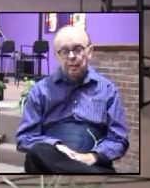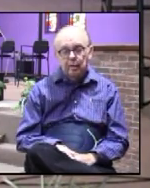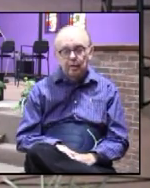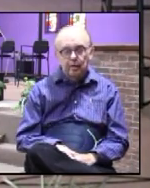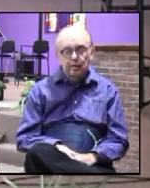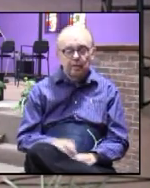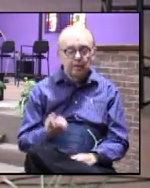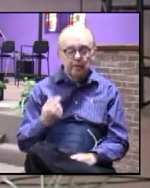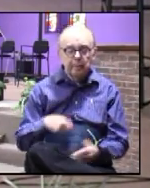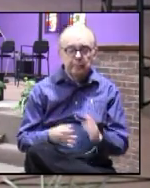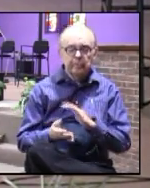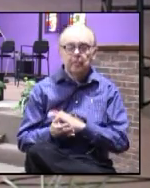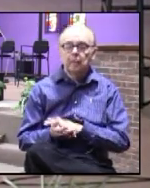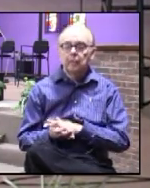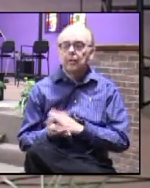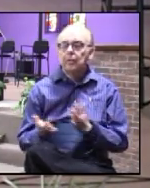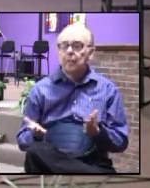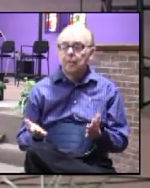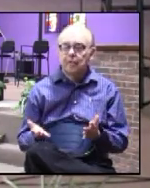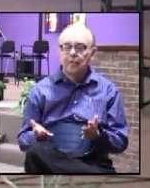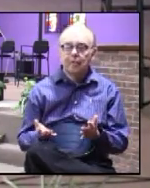I come in here this morning and